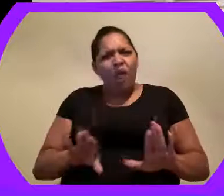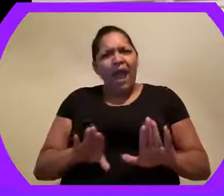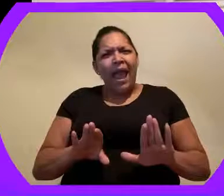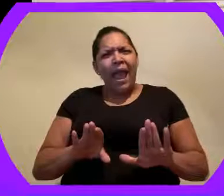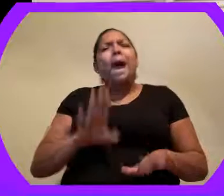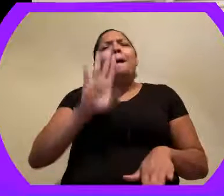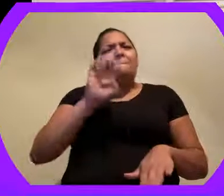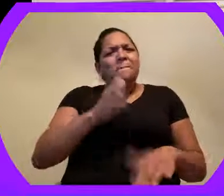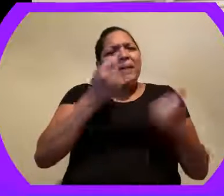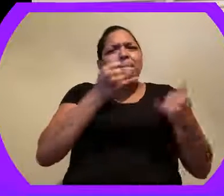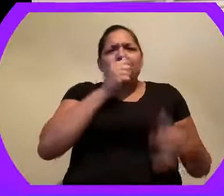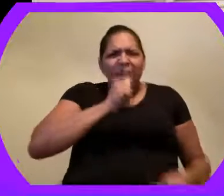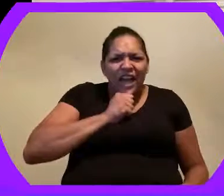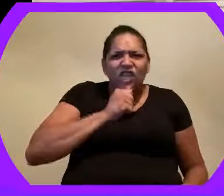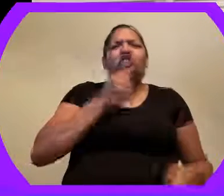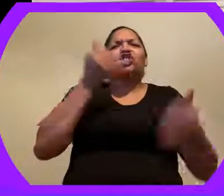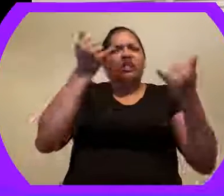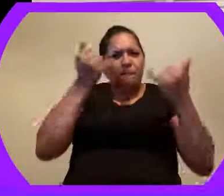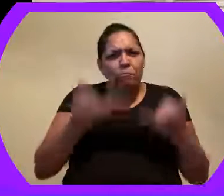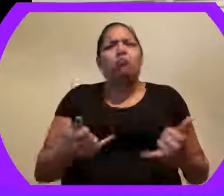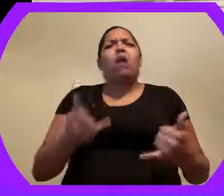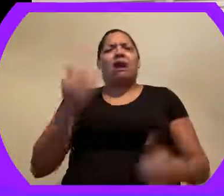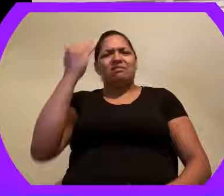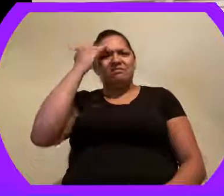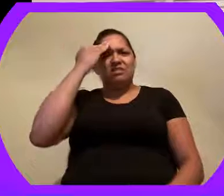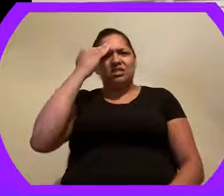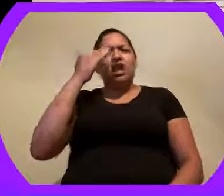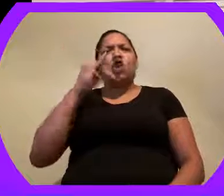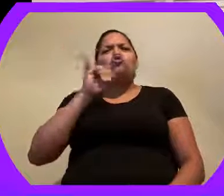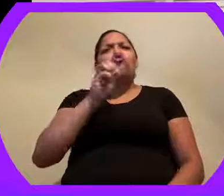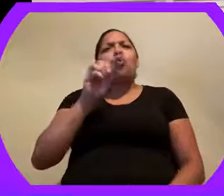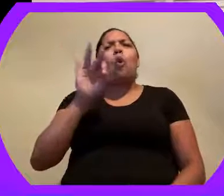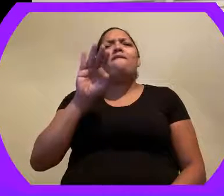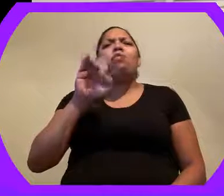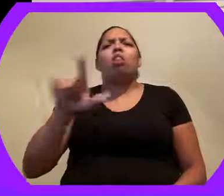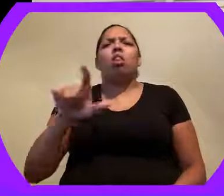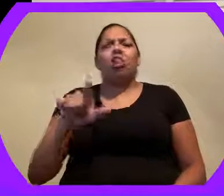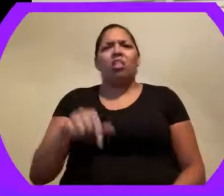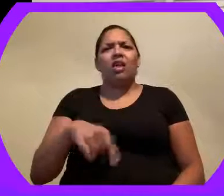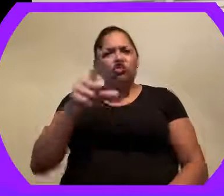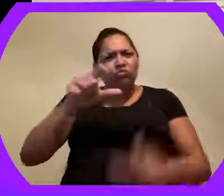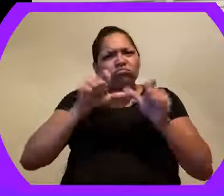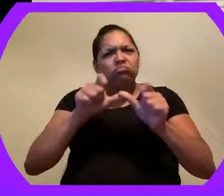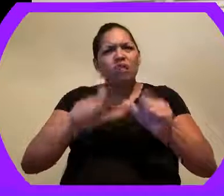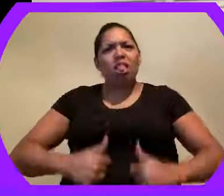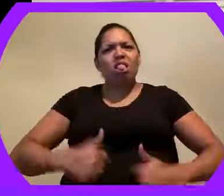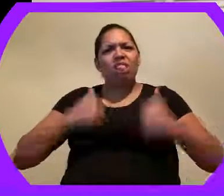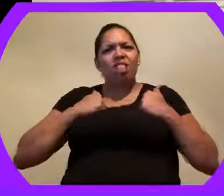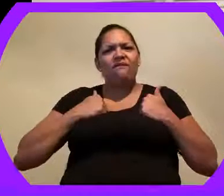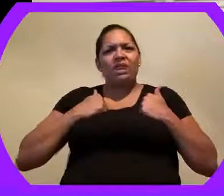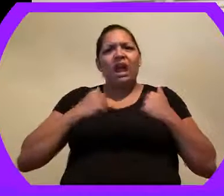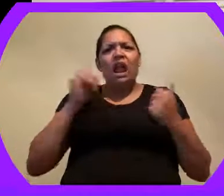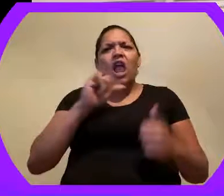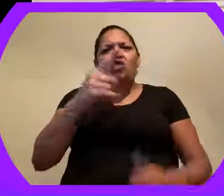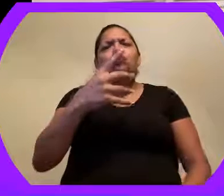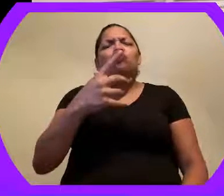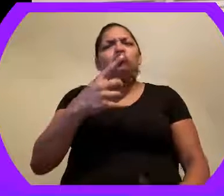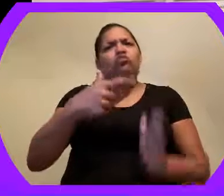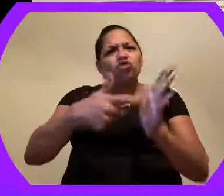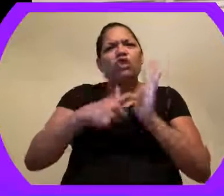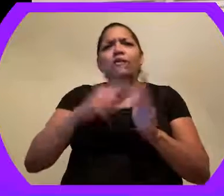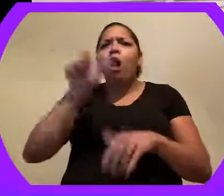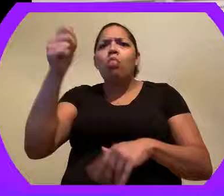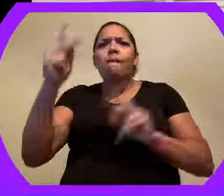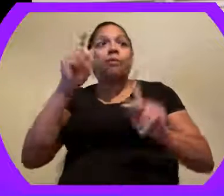same. So be patient, be present, be joyful. Keep going. Recognize that you are a gift and live the life